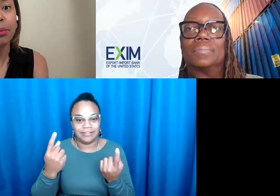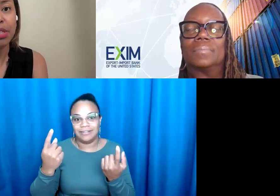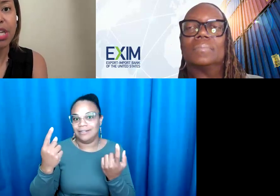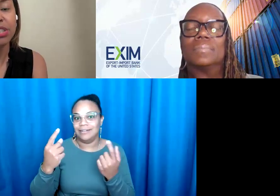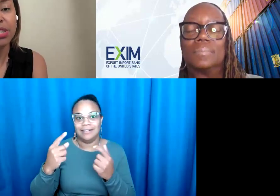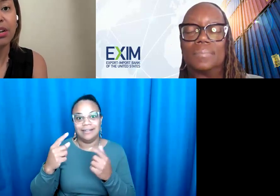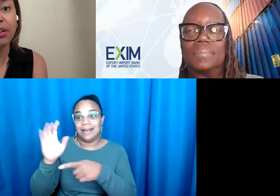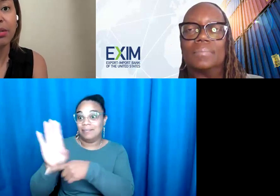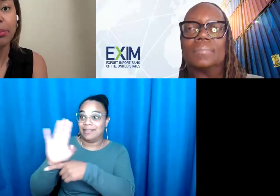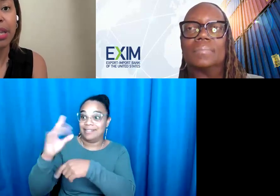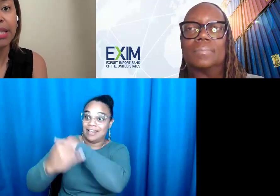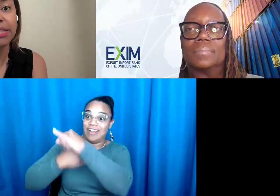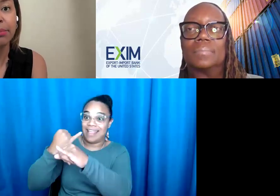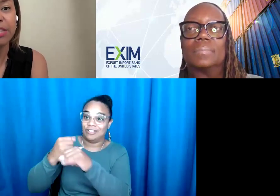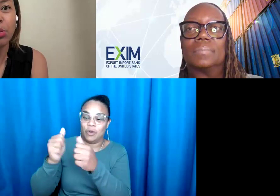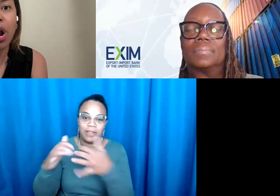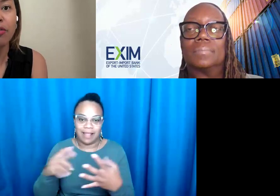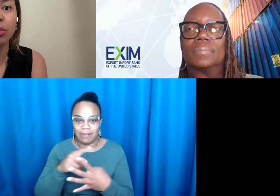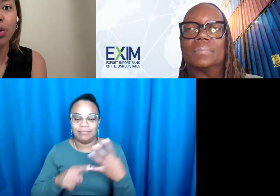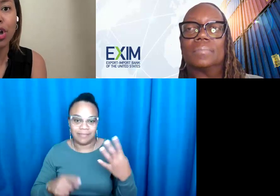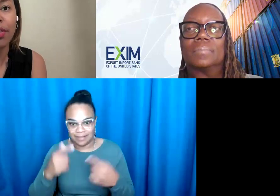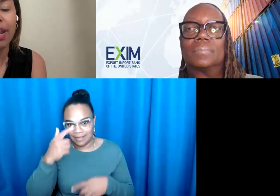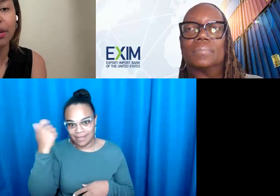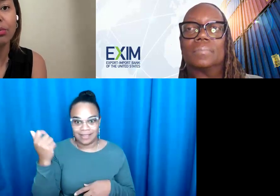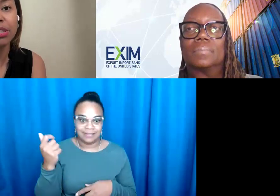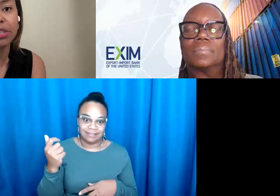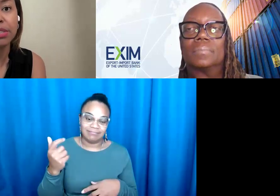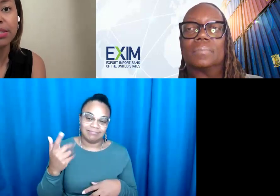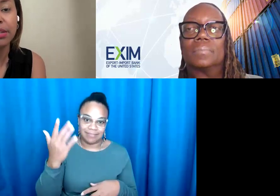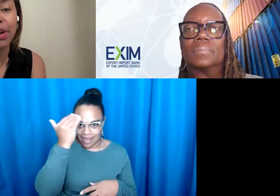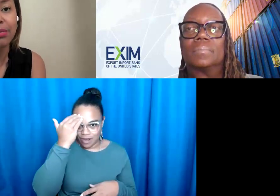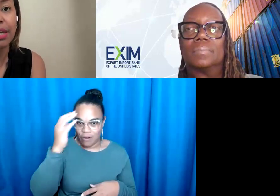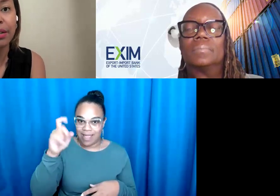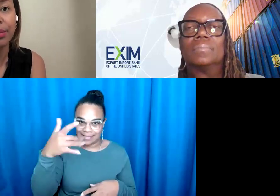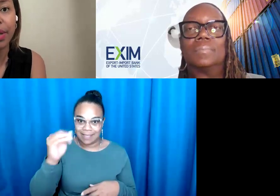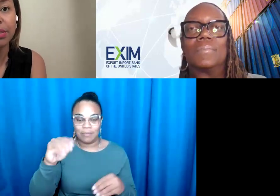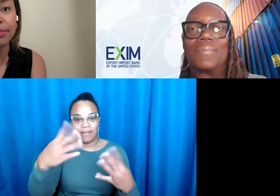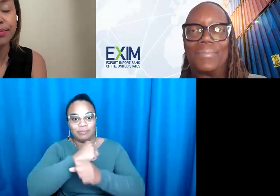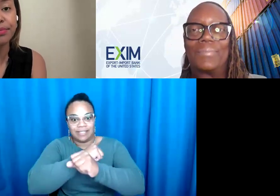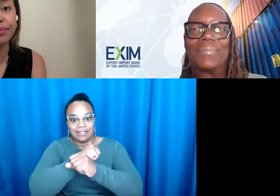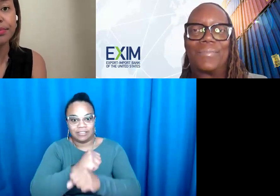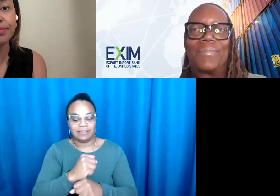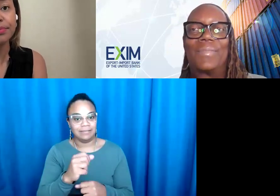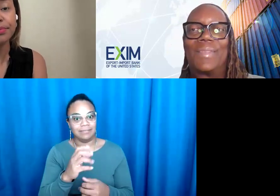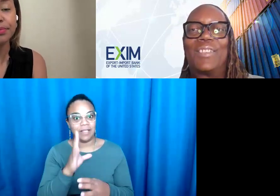EXIM because of the protections that are in place. It makes me more comfortable in knowing that I can do business, outside of the